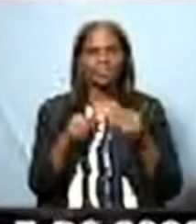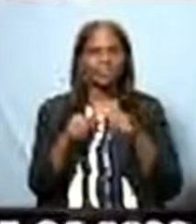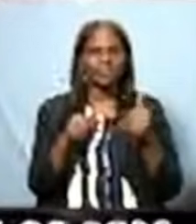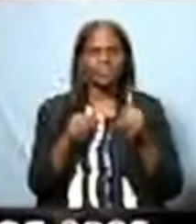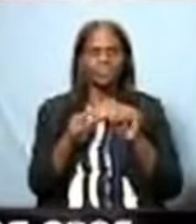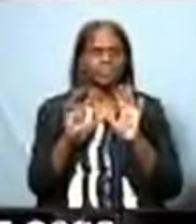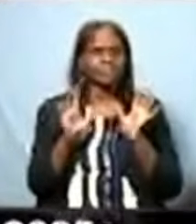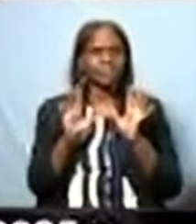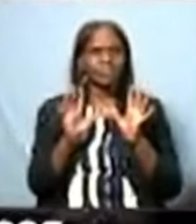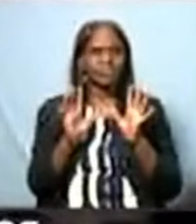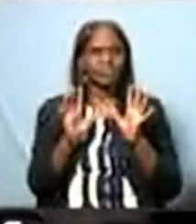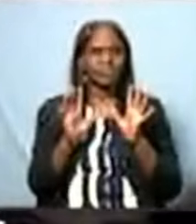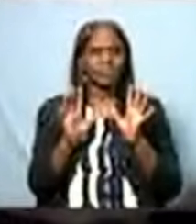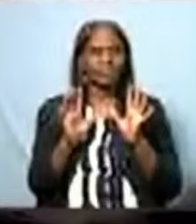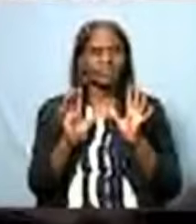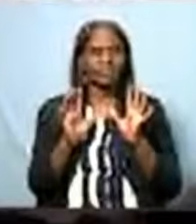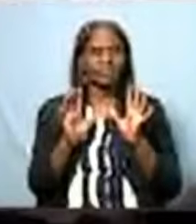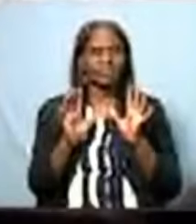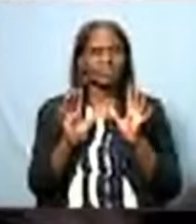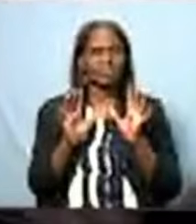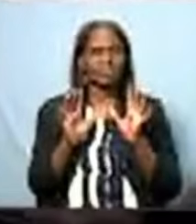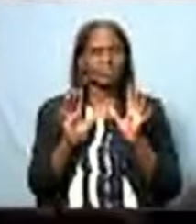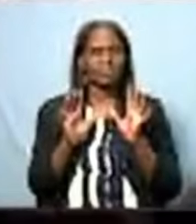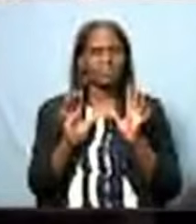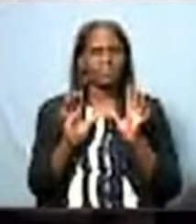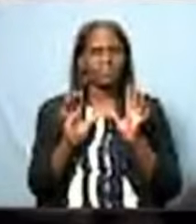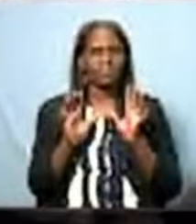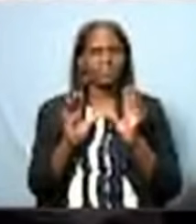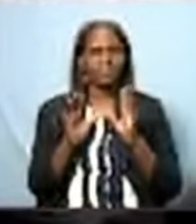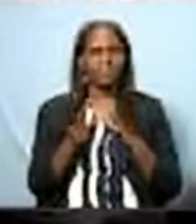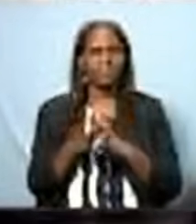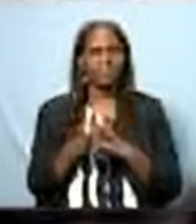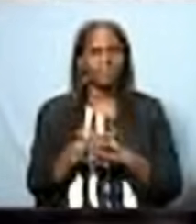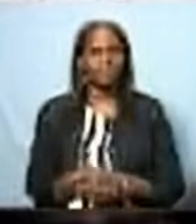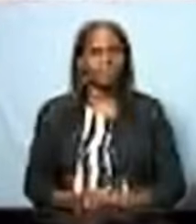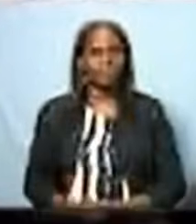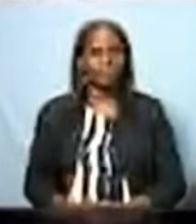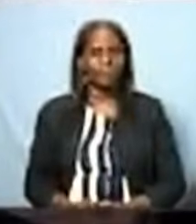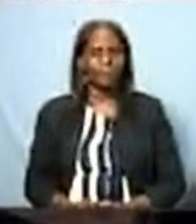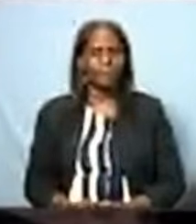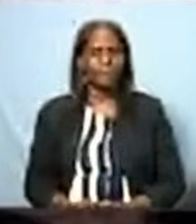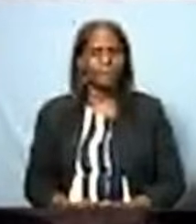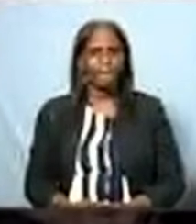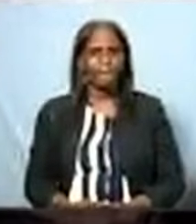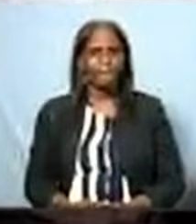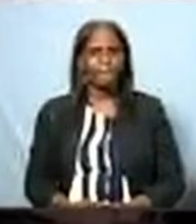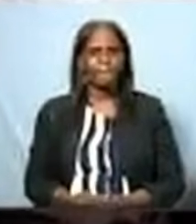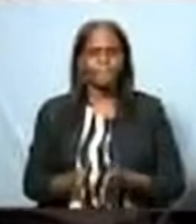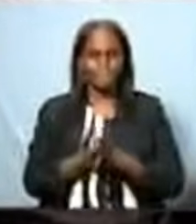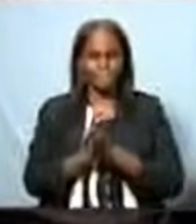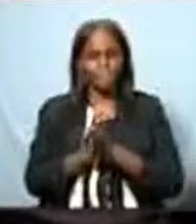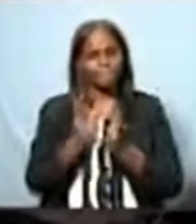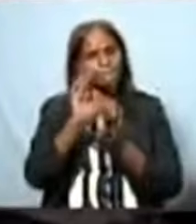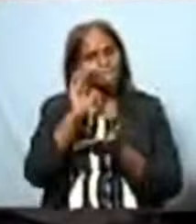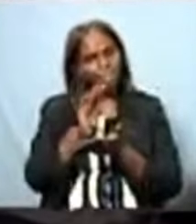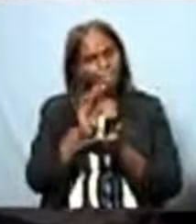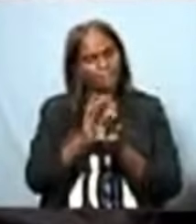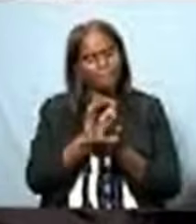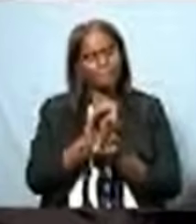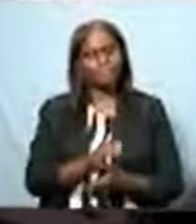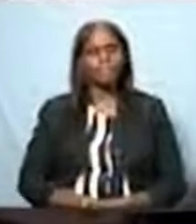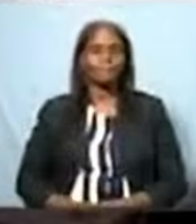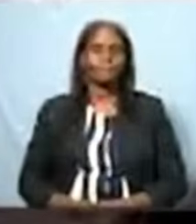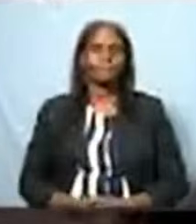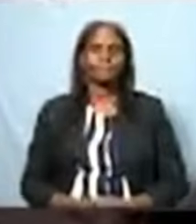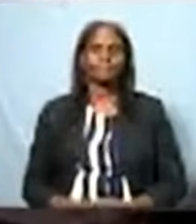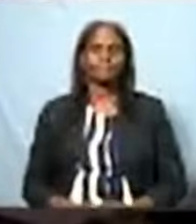way being harmful or in any way being I'm just malicious. I'm just asking if you can just reduce the volume a little